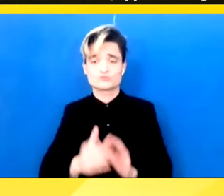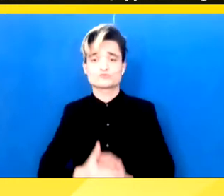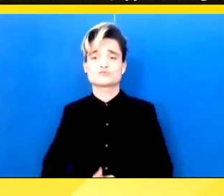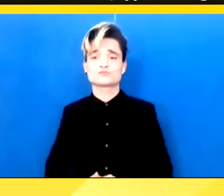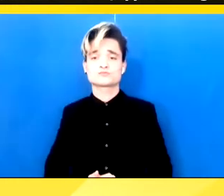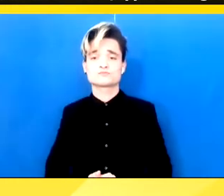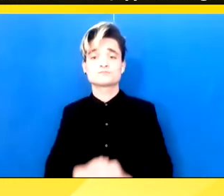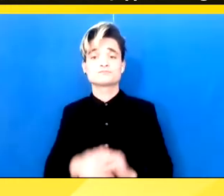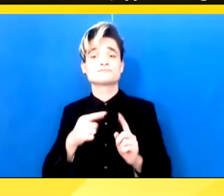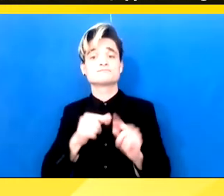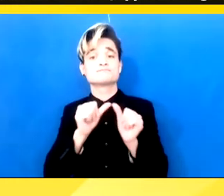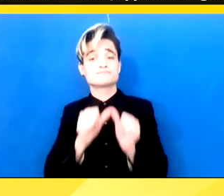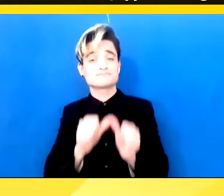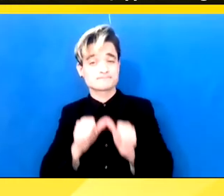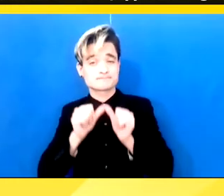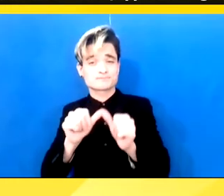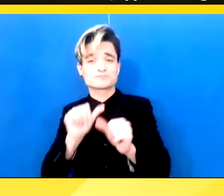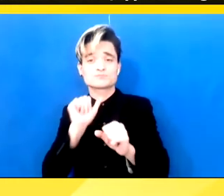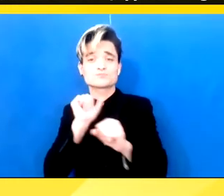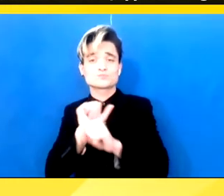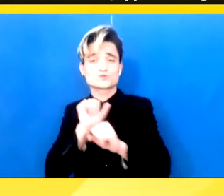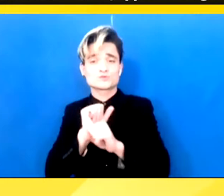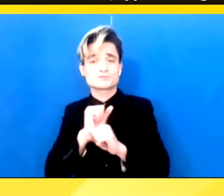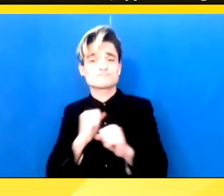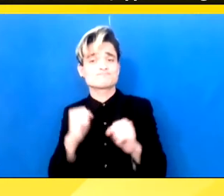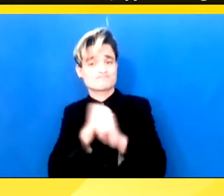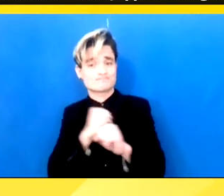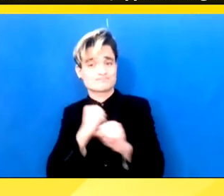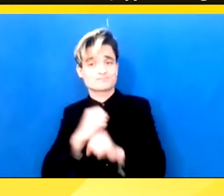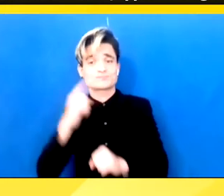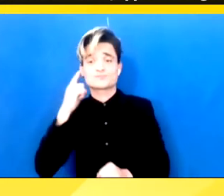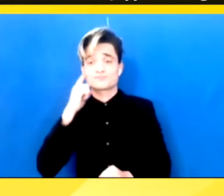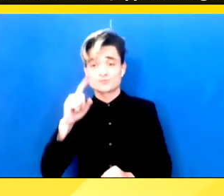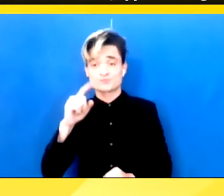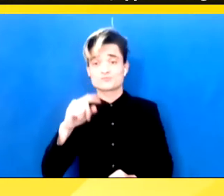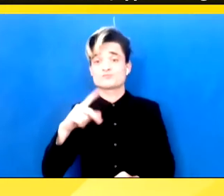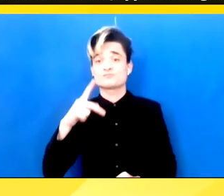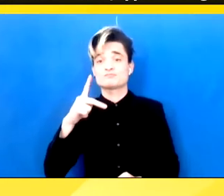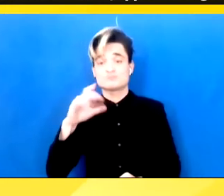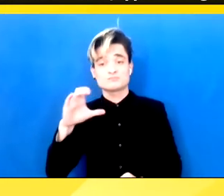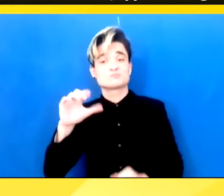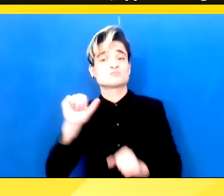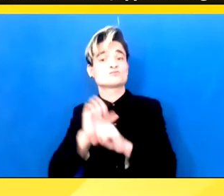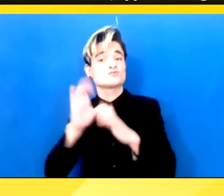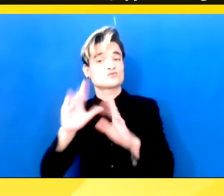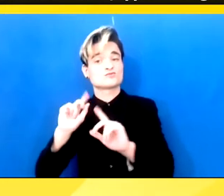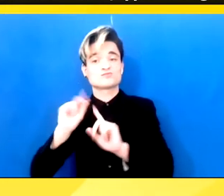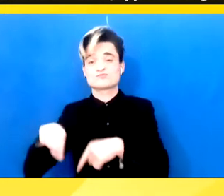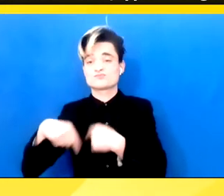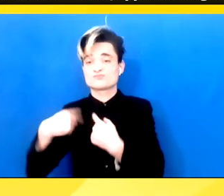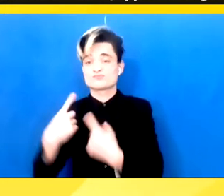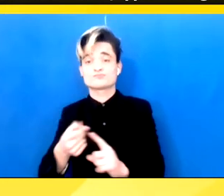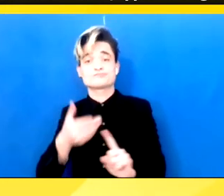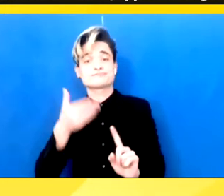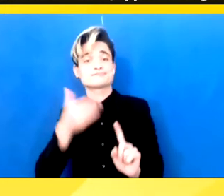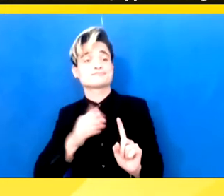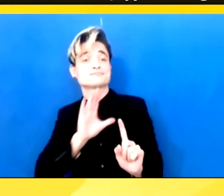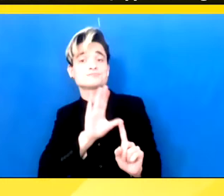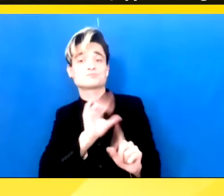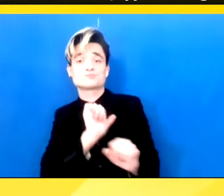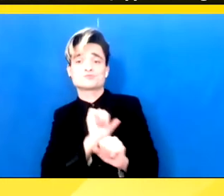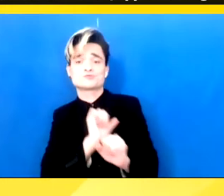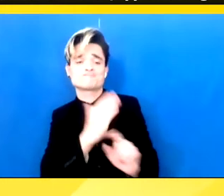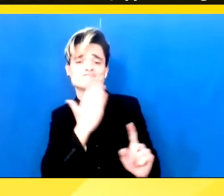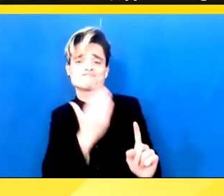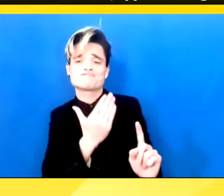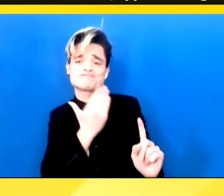for the postal workers and for our post office. And thanks so much for the work you're doing and for being here today. Thank you, Liz.